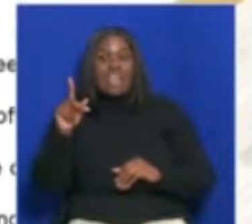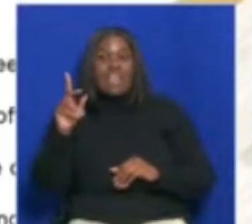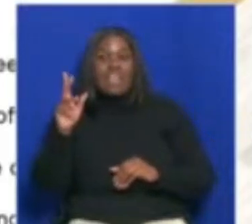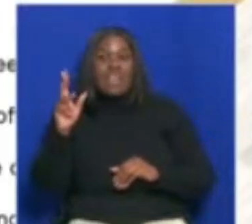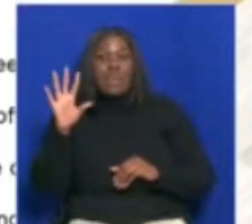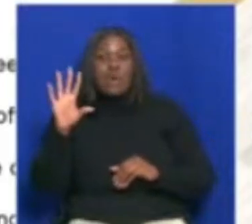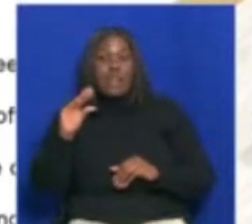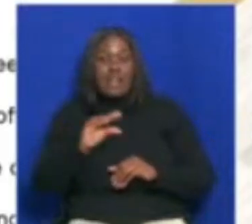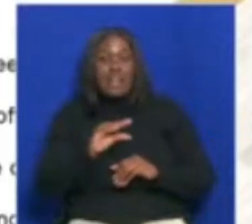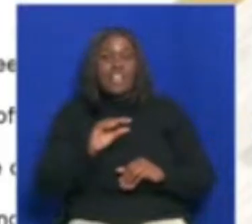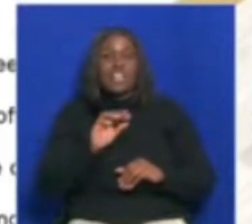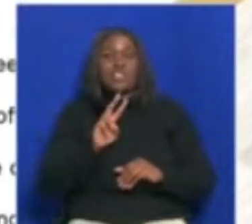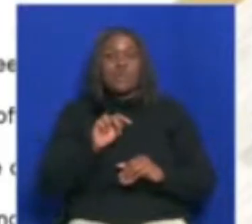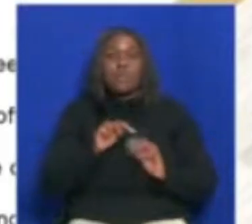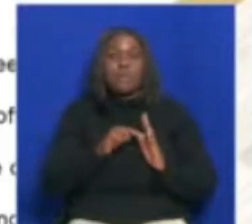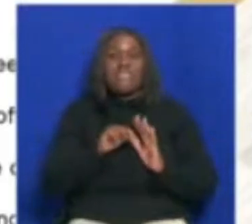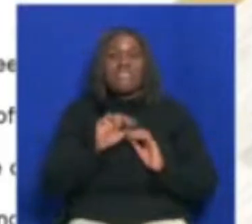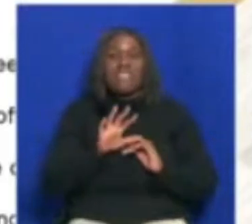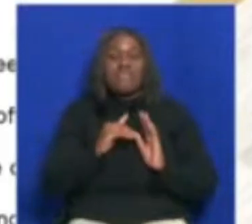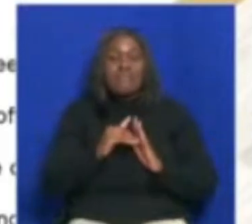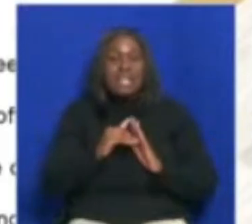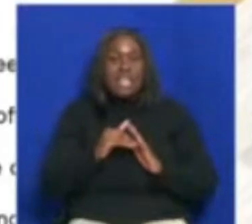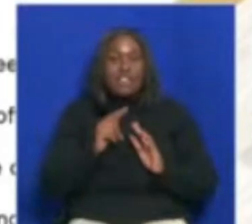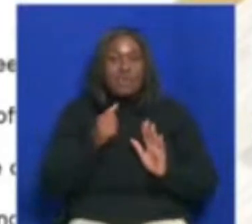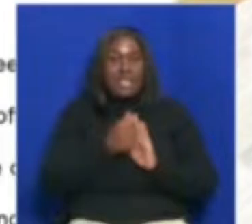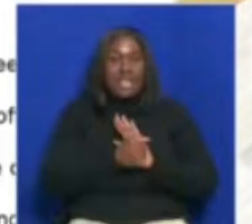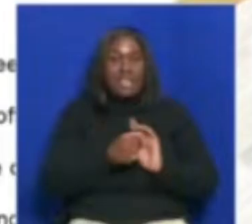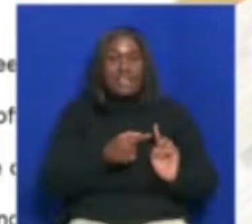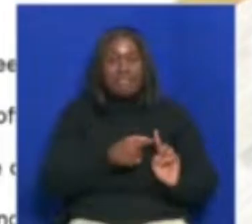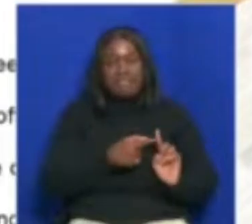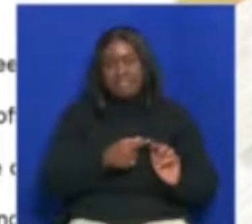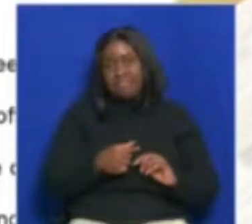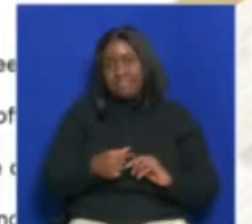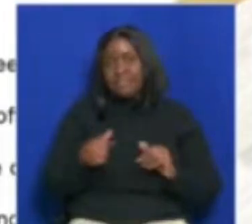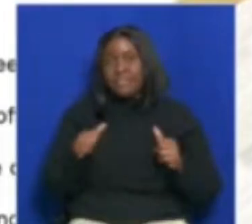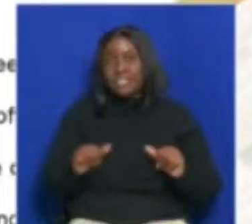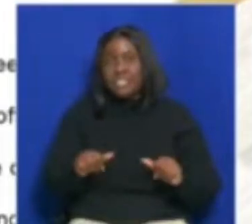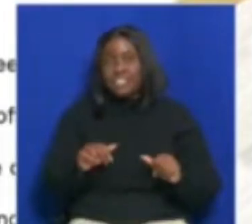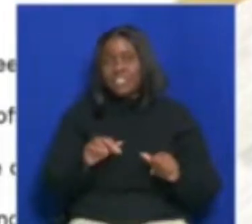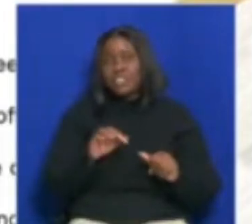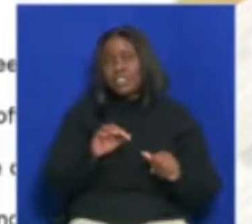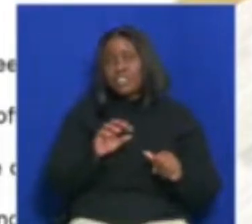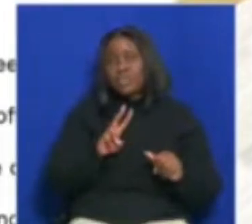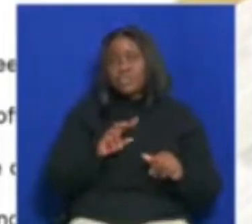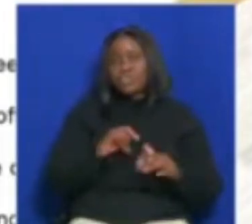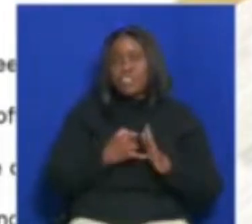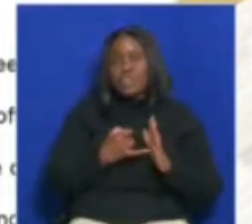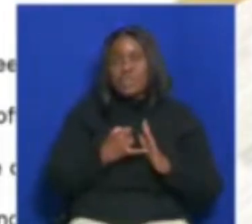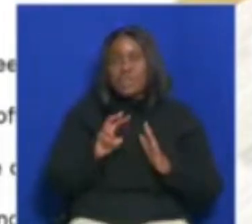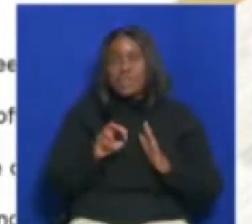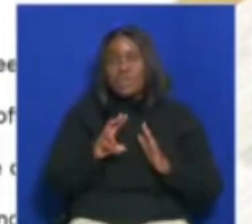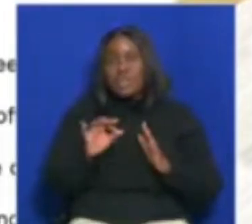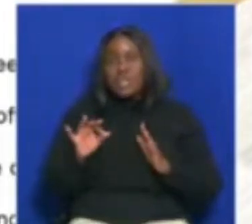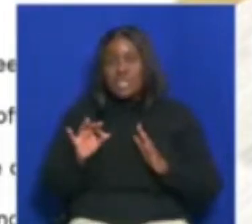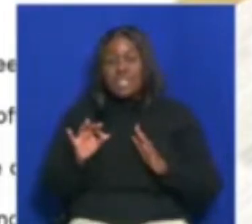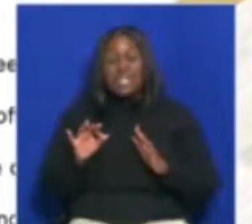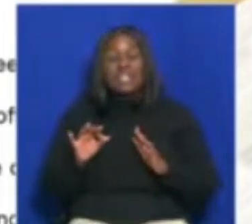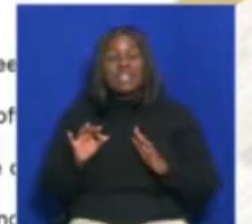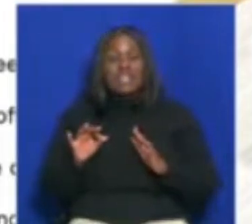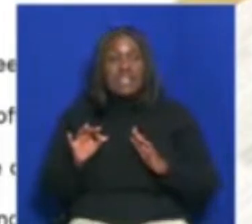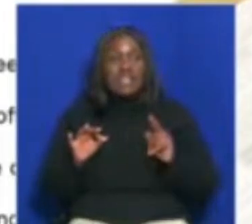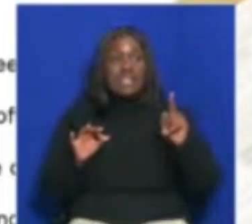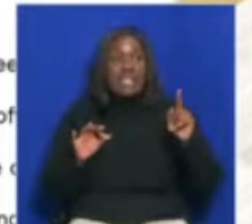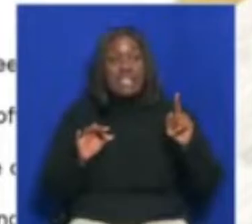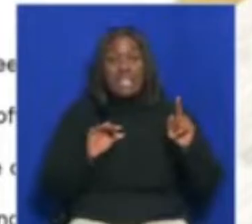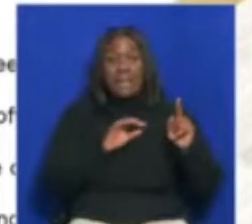the 25th of January 2023, Bevan Loftus phoned Clive Naika to confront him about this. A